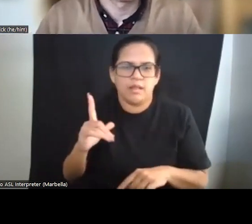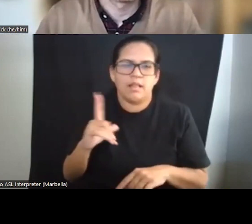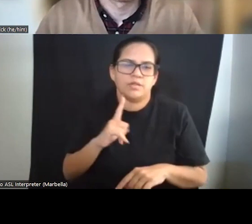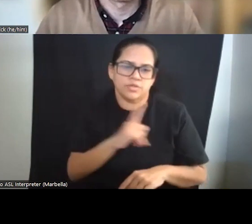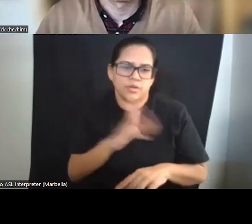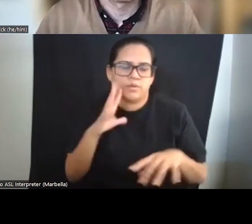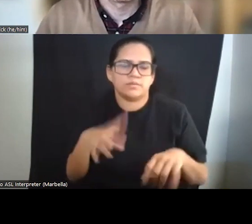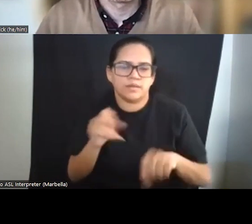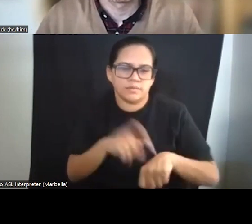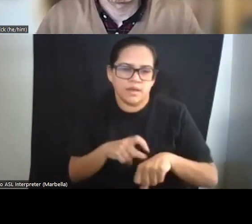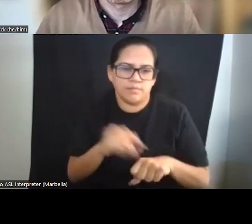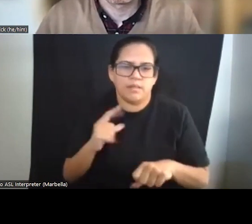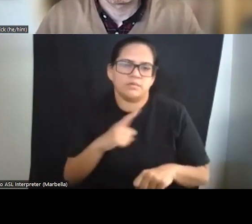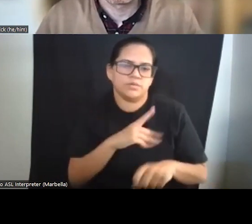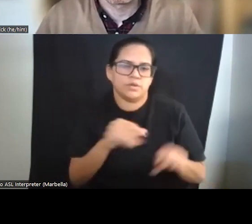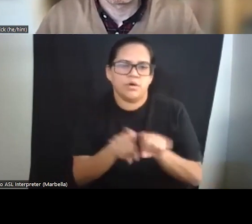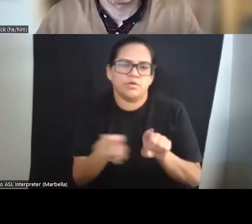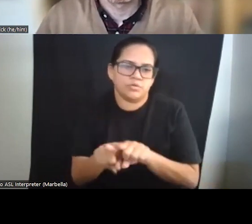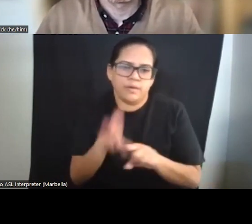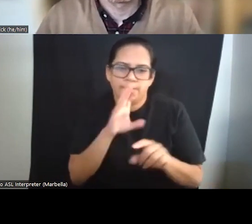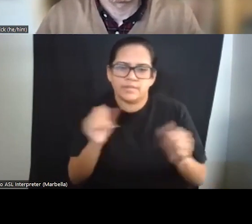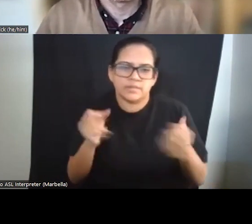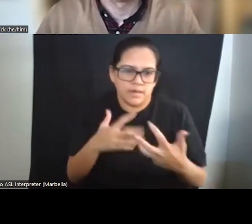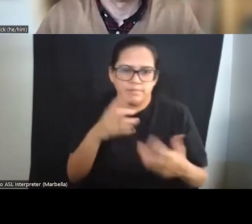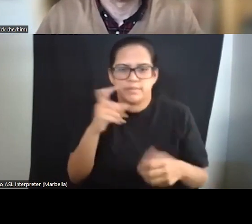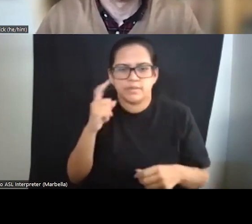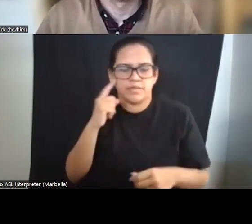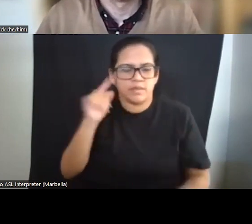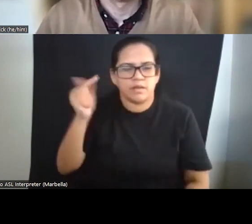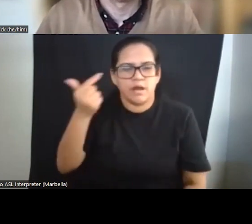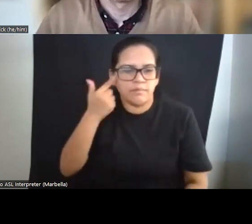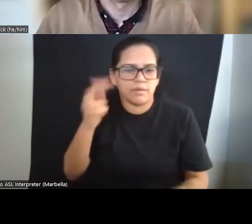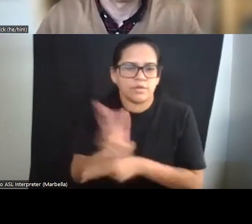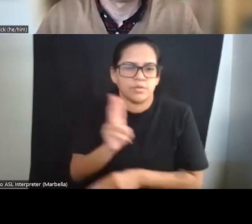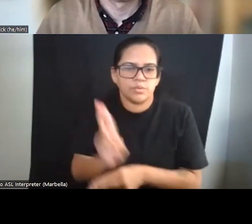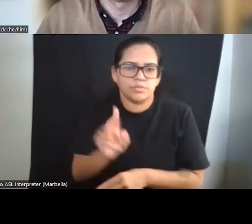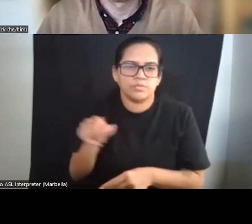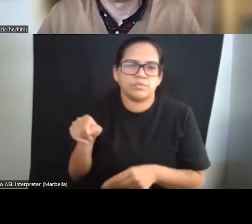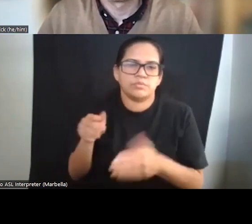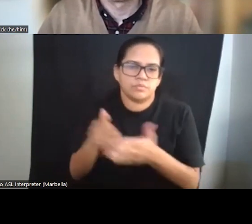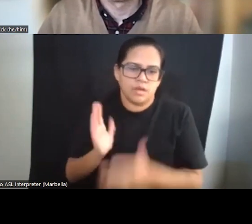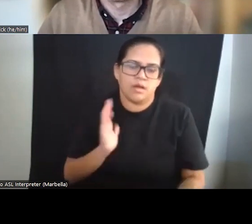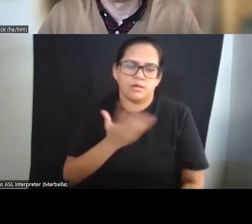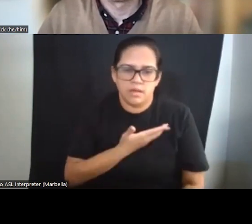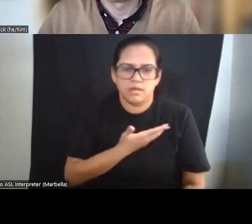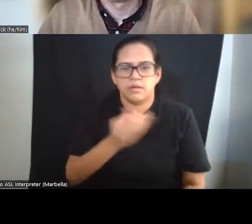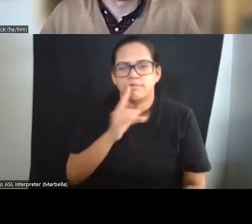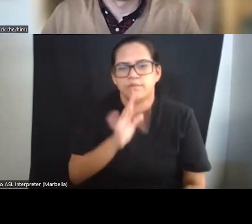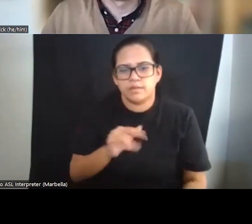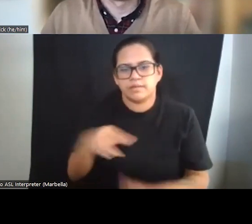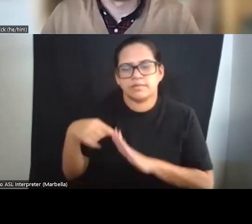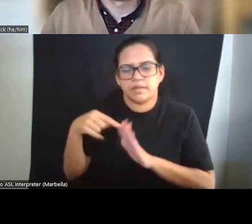take time, and legislation can also be scary, because I think the governments can use this a lot against us really